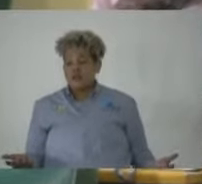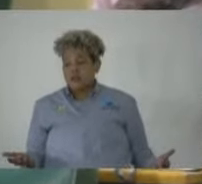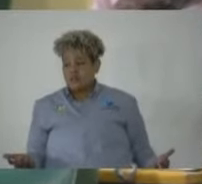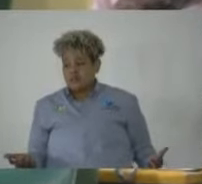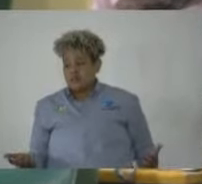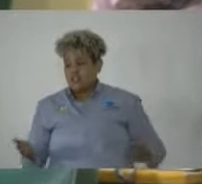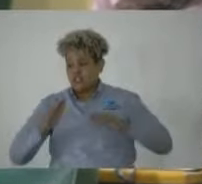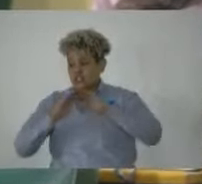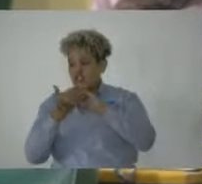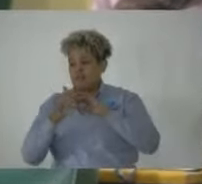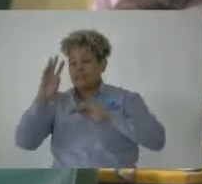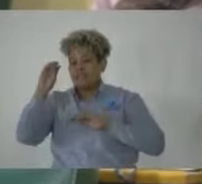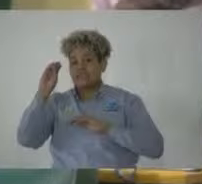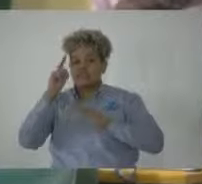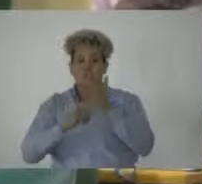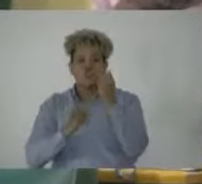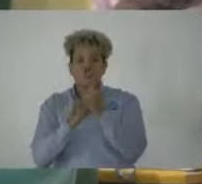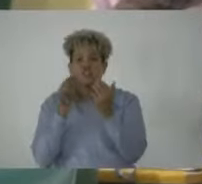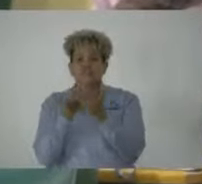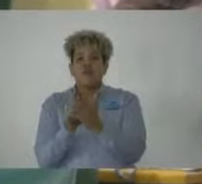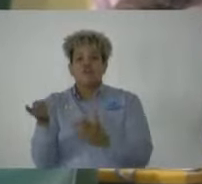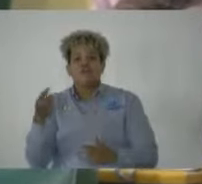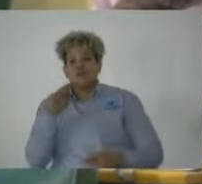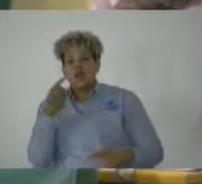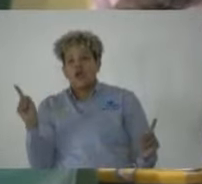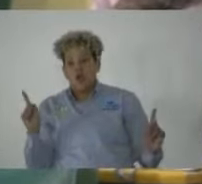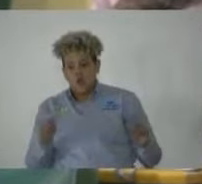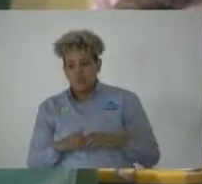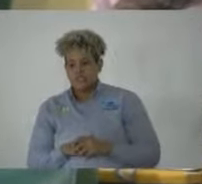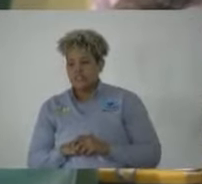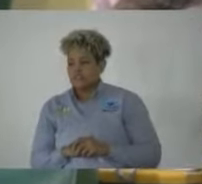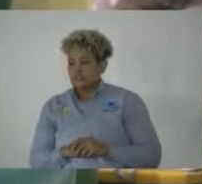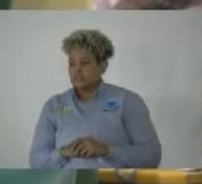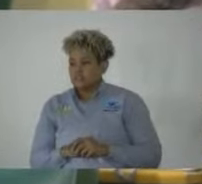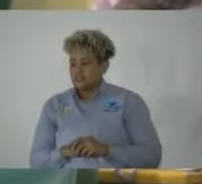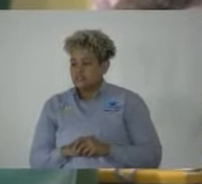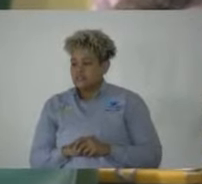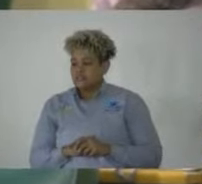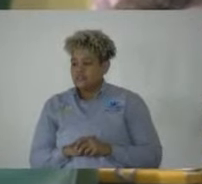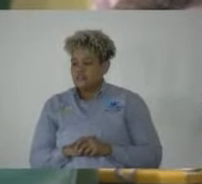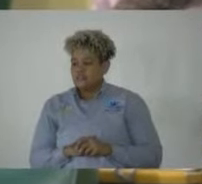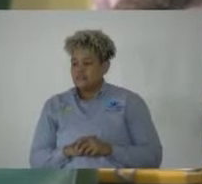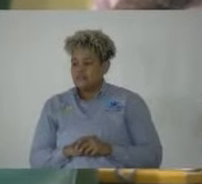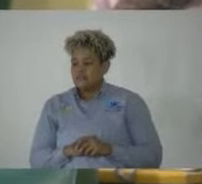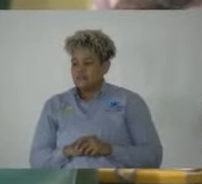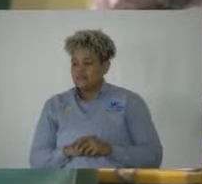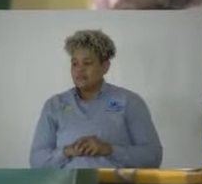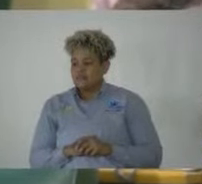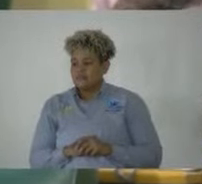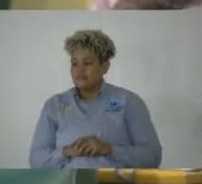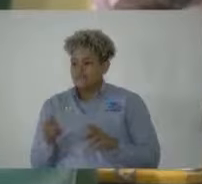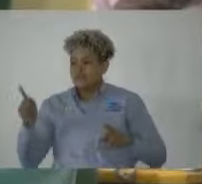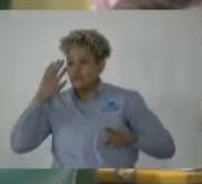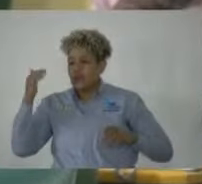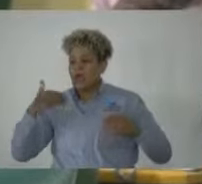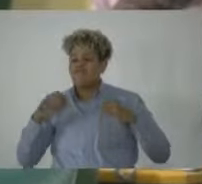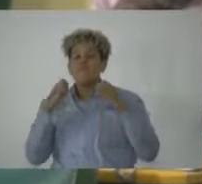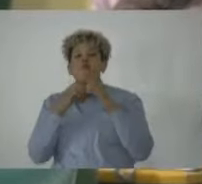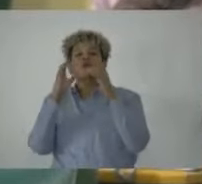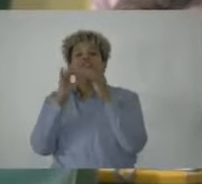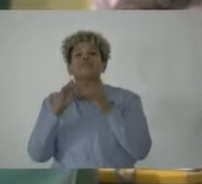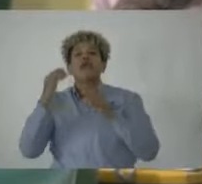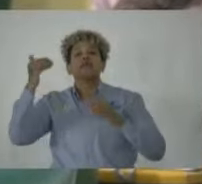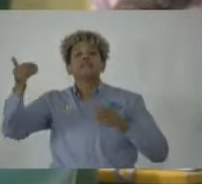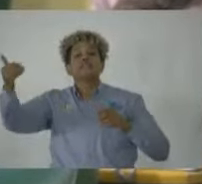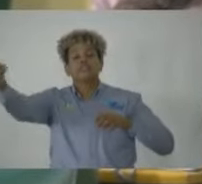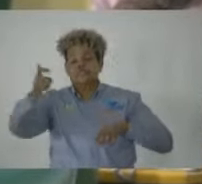the Jamaica 60 trust funds that he announced, Mr. Speaker. And he'll have more to say about that in